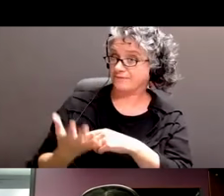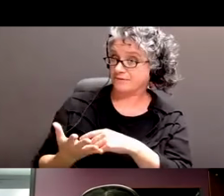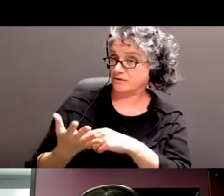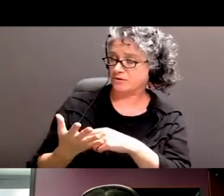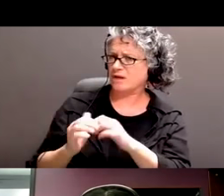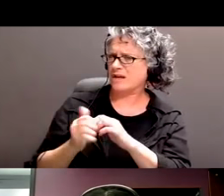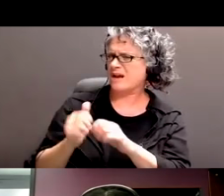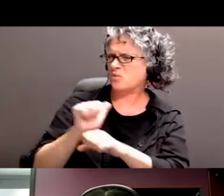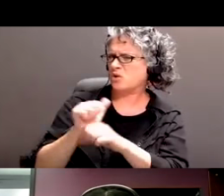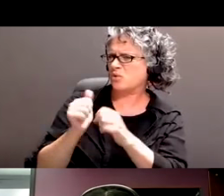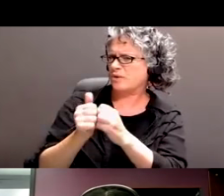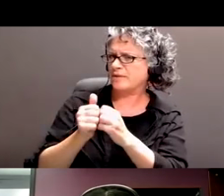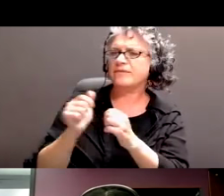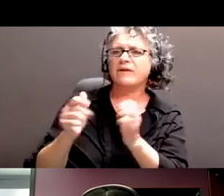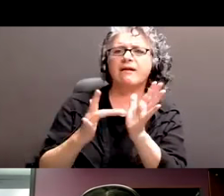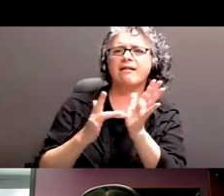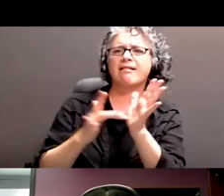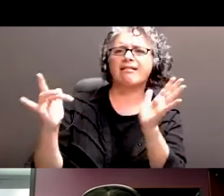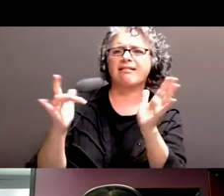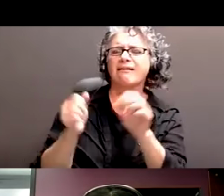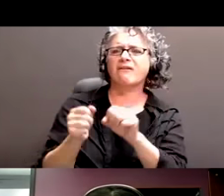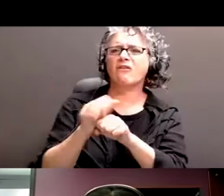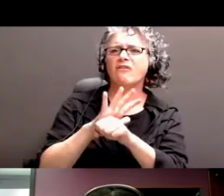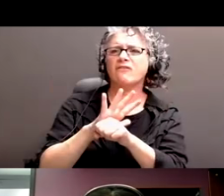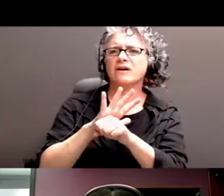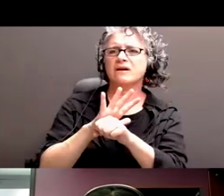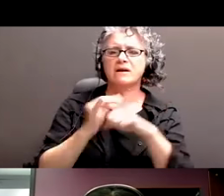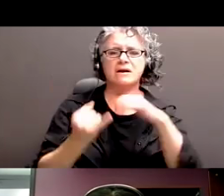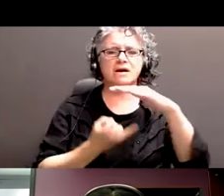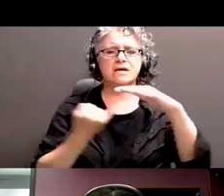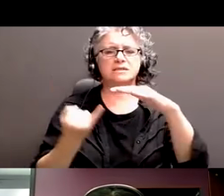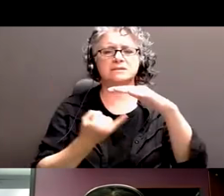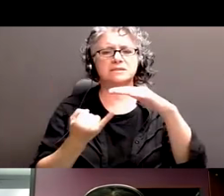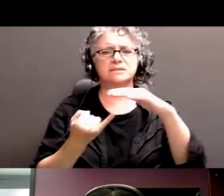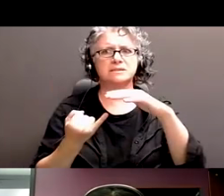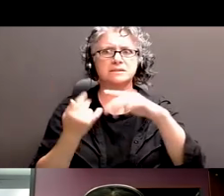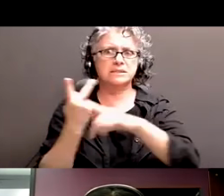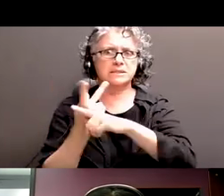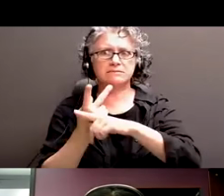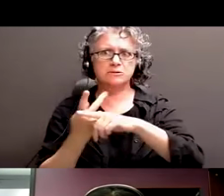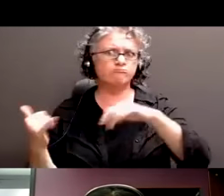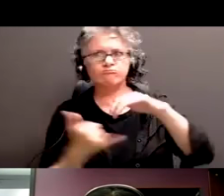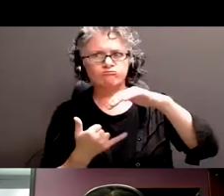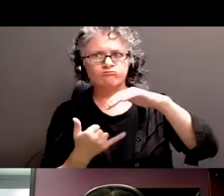to justify escalating isolation tactics?